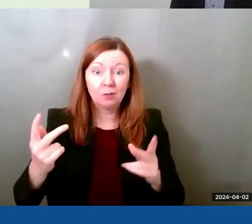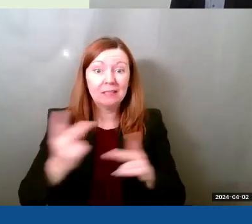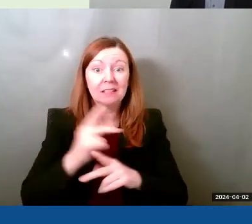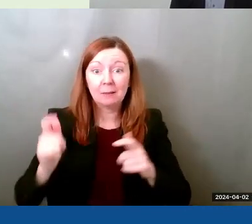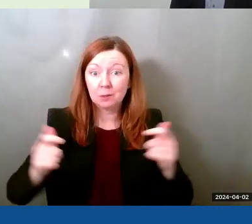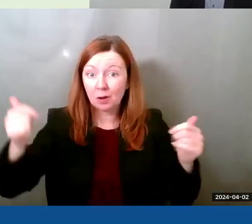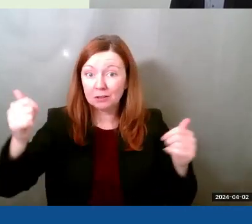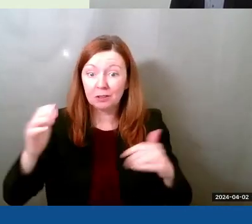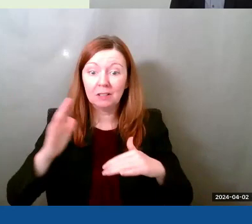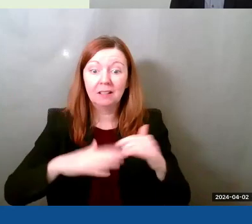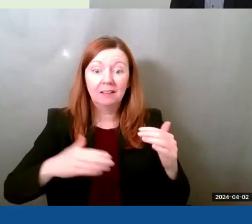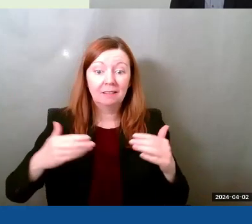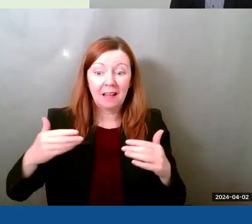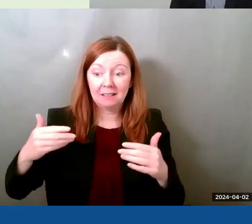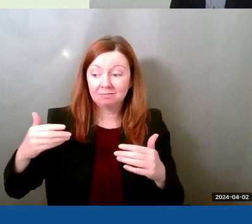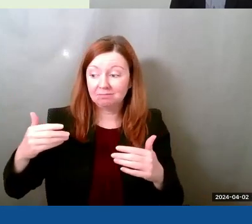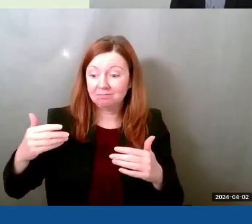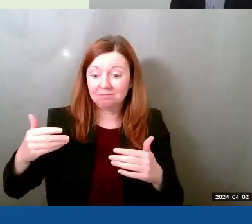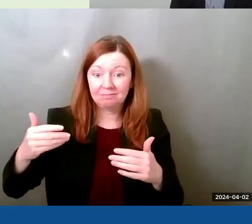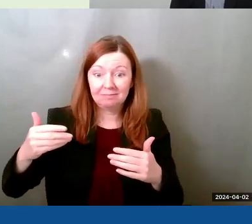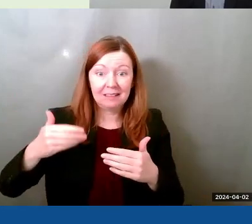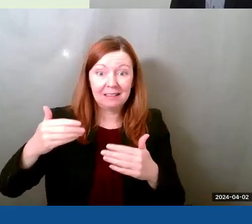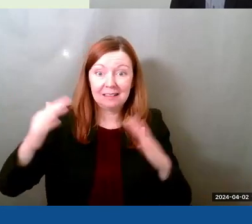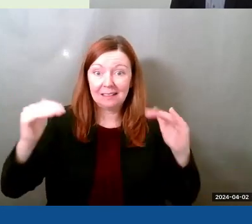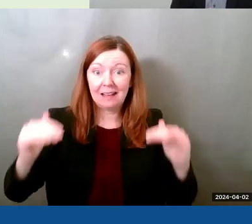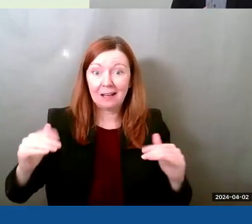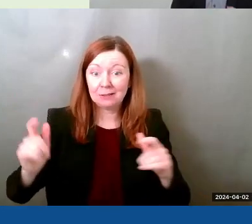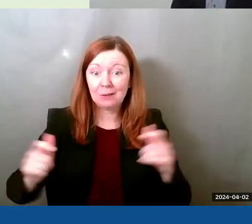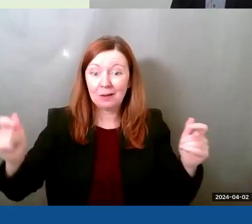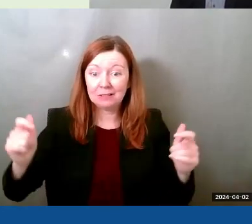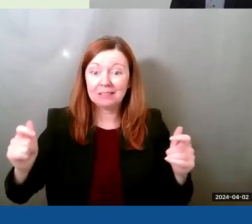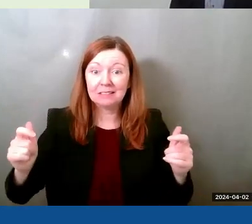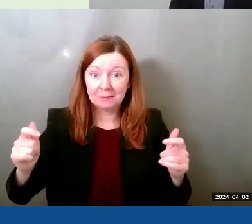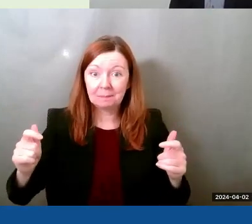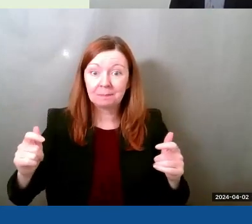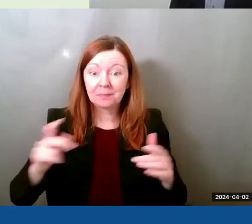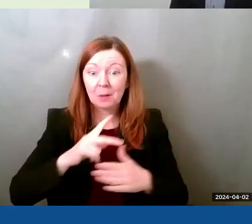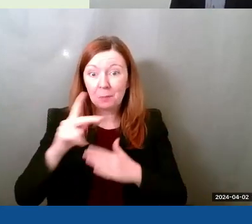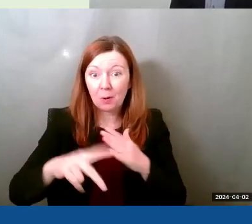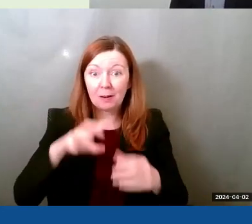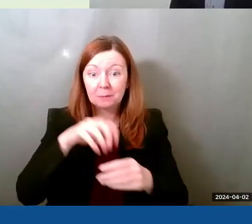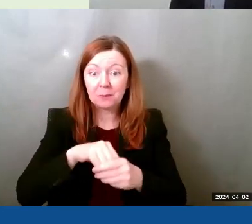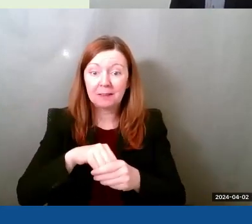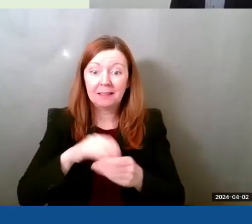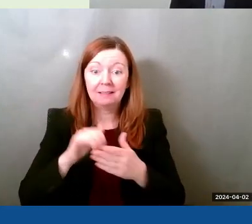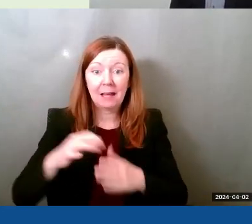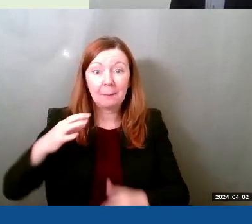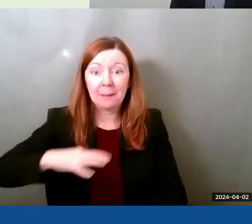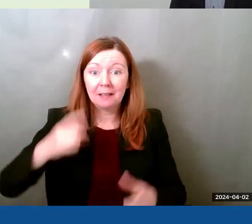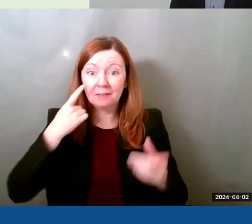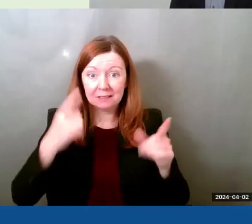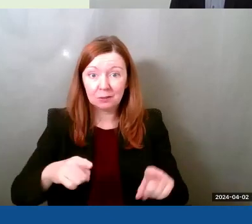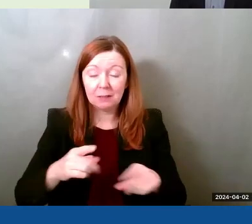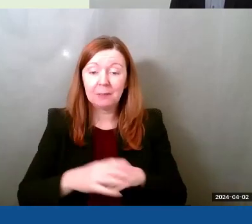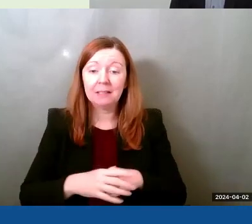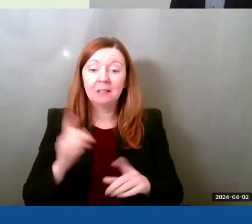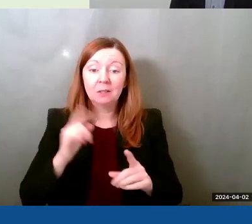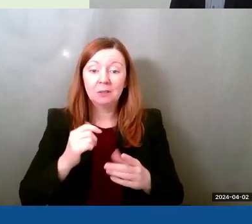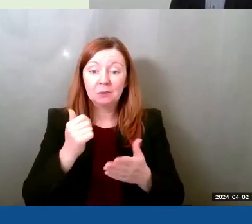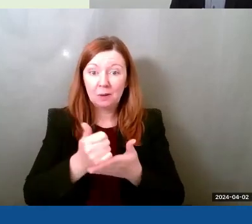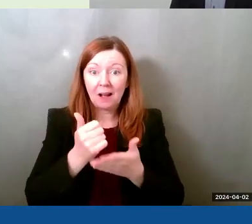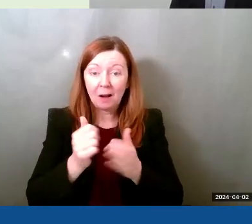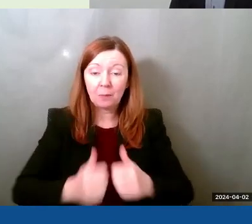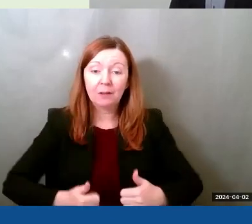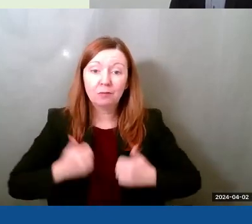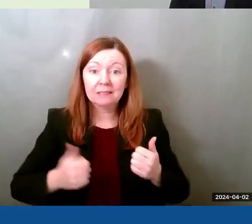larger than the next largest. We envision programs within that benefits agreement to help with